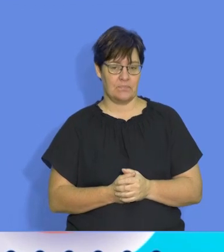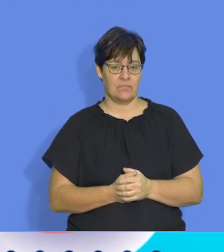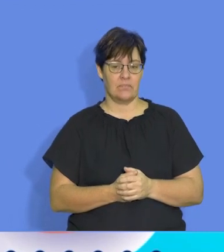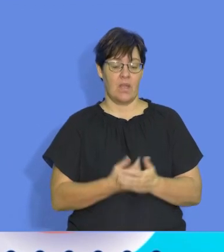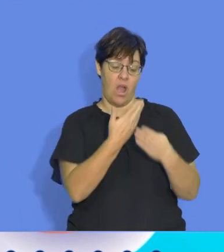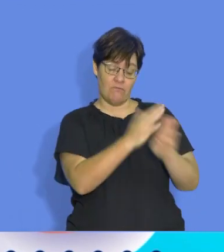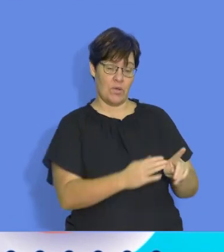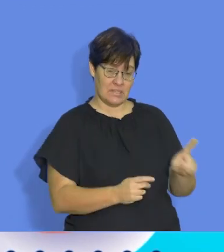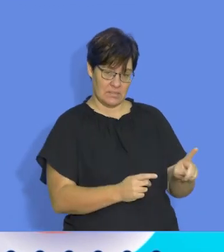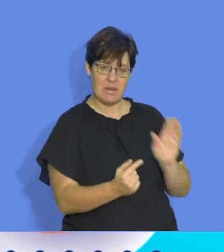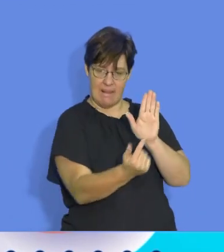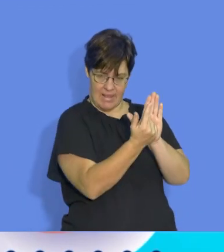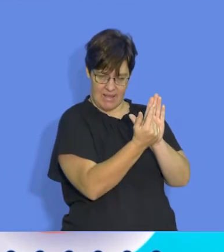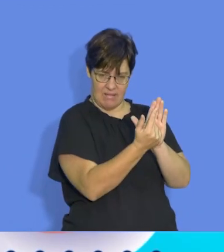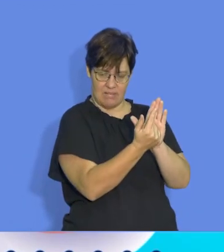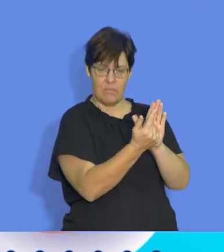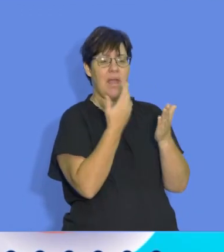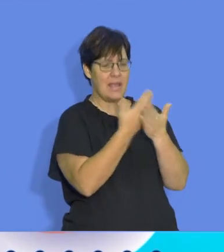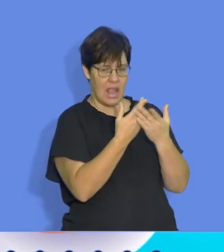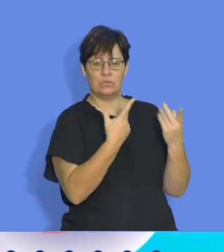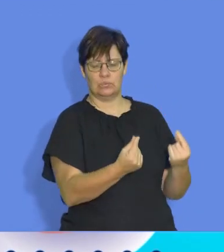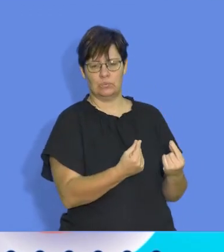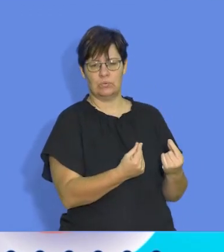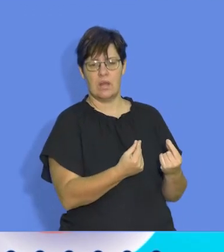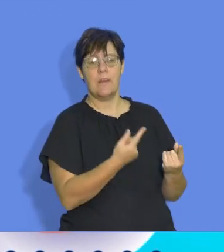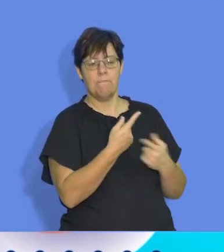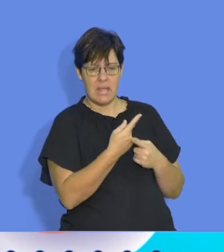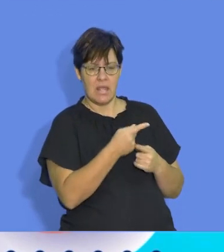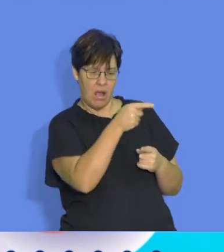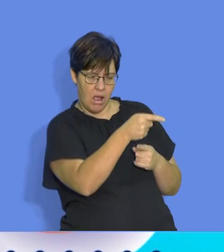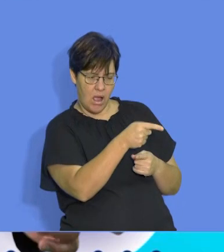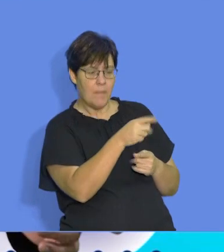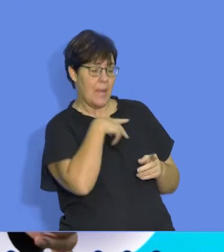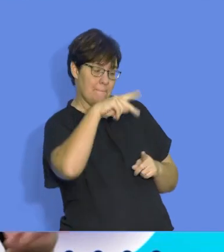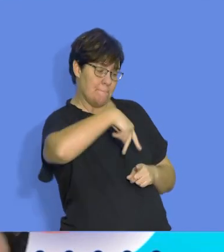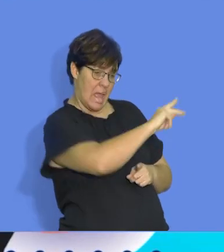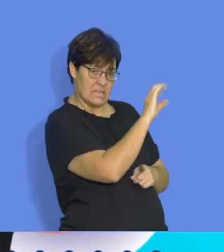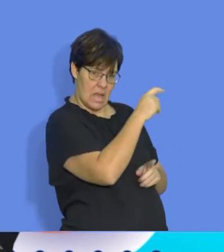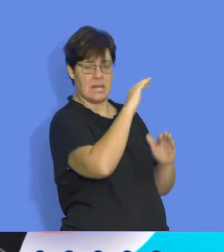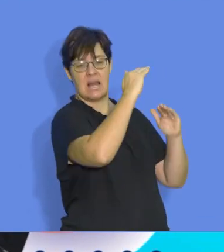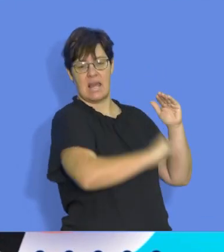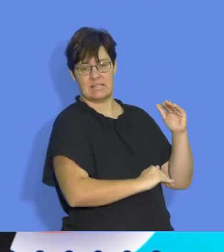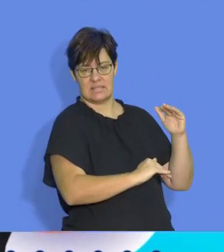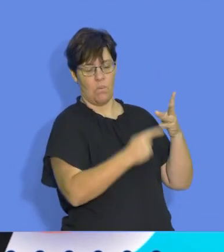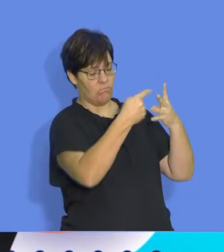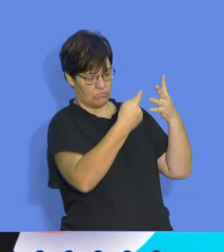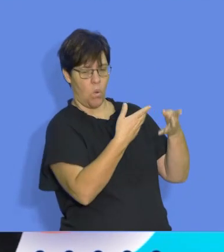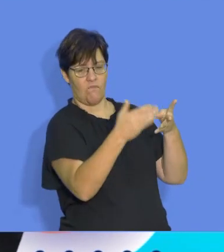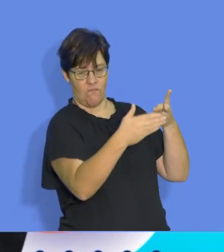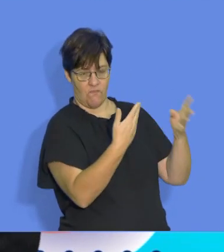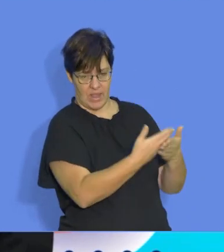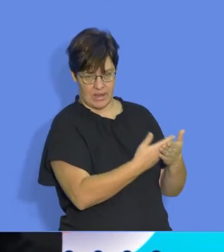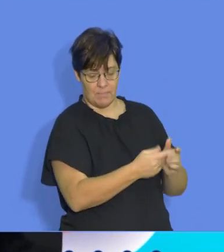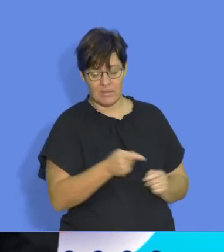avoidance, legal. It's legal means whereby you reduce the amount that you have to pay over to SARS, but tax evasion,